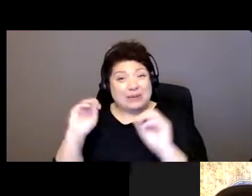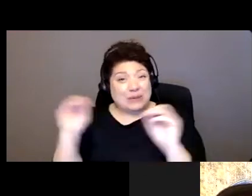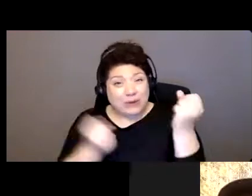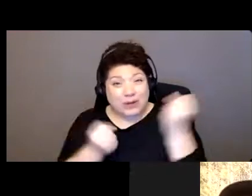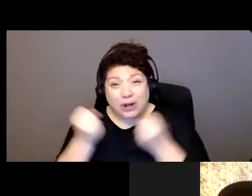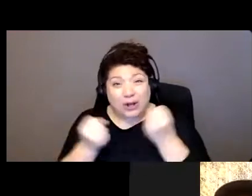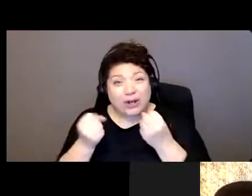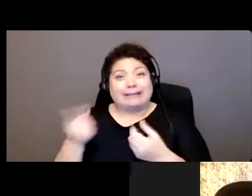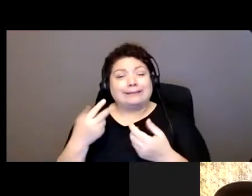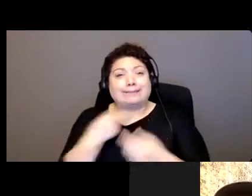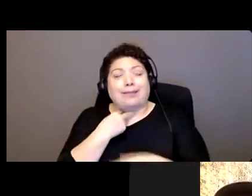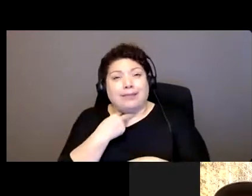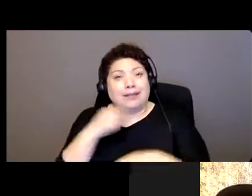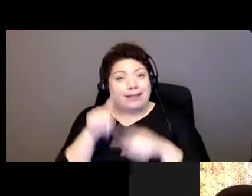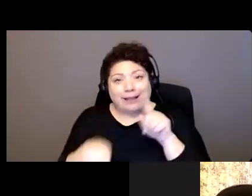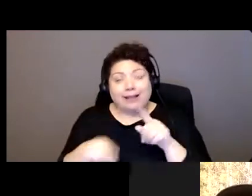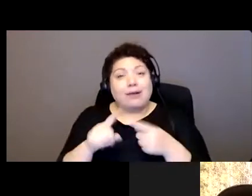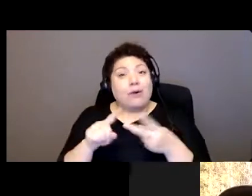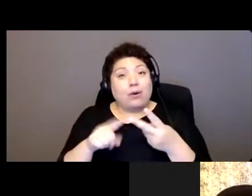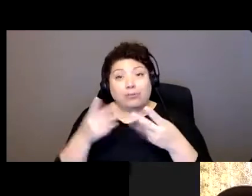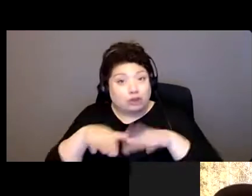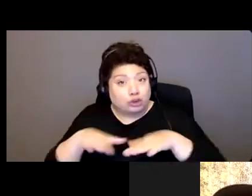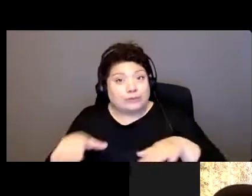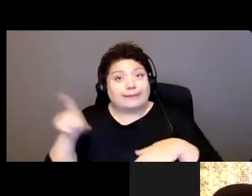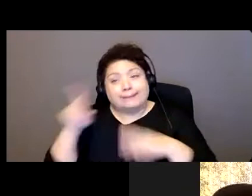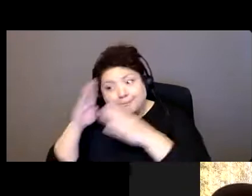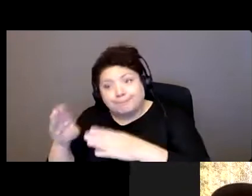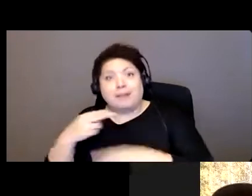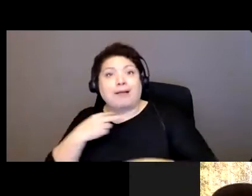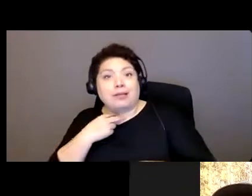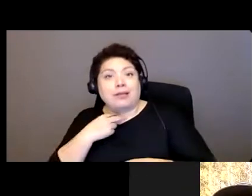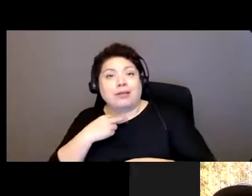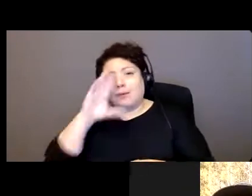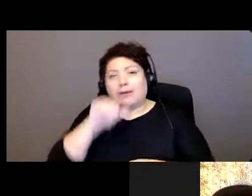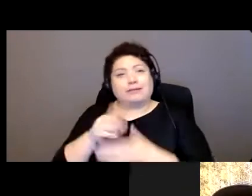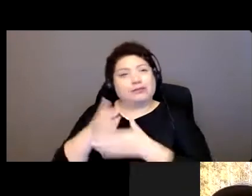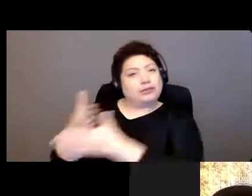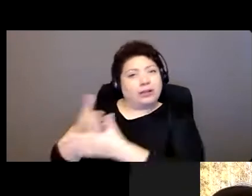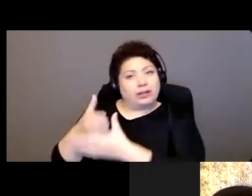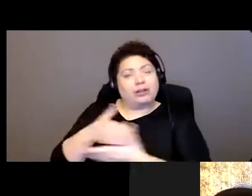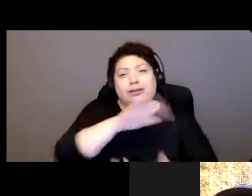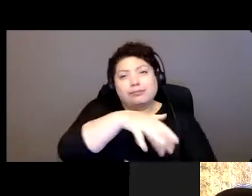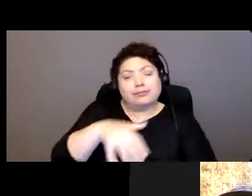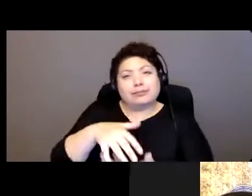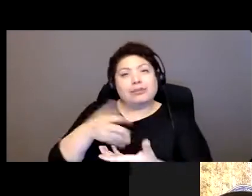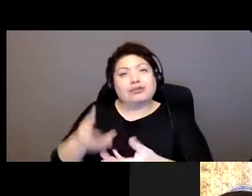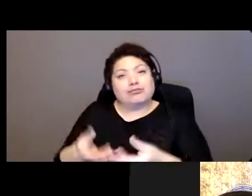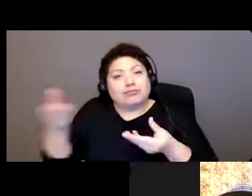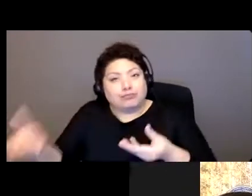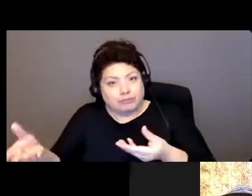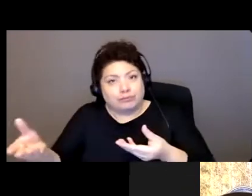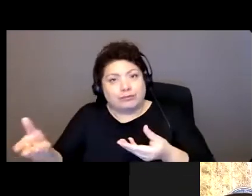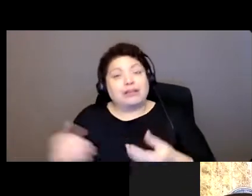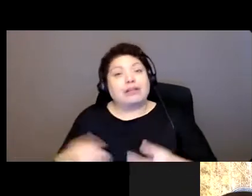whatever. So it's so I think that those morals and those values